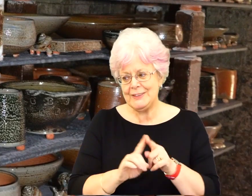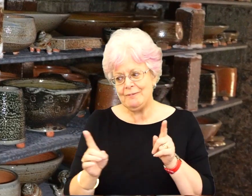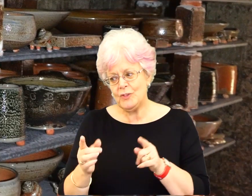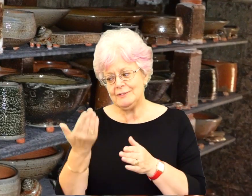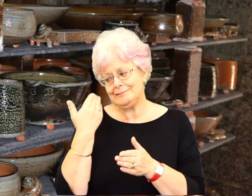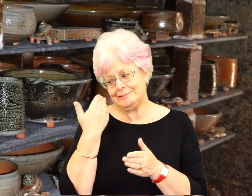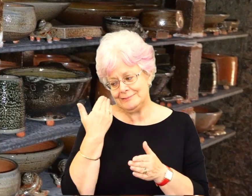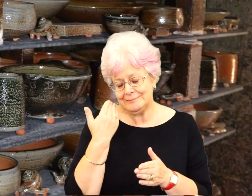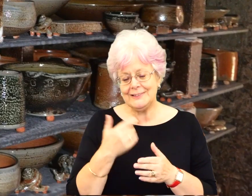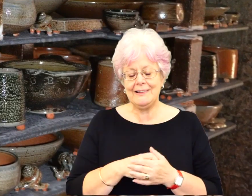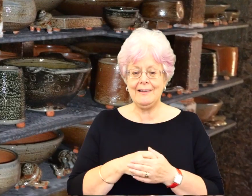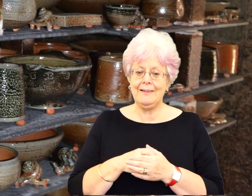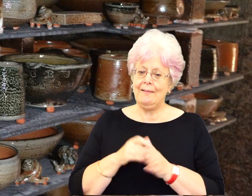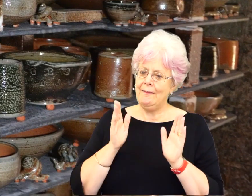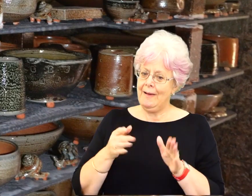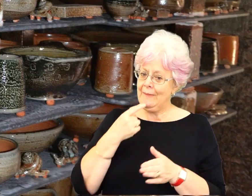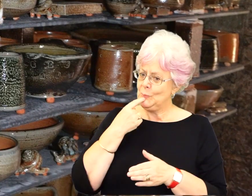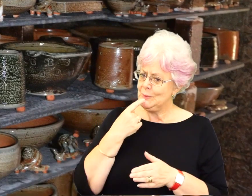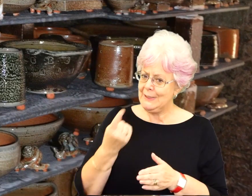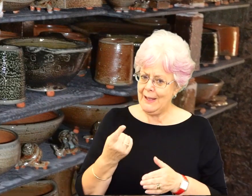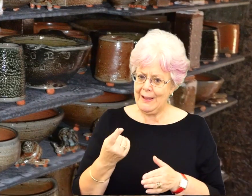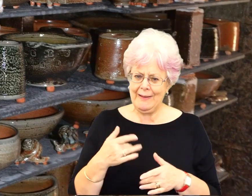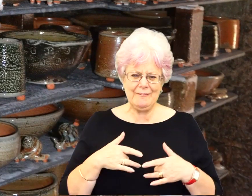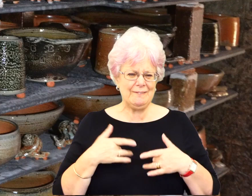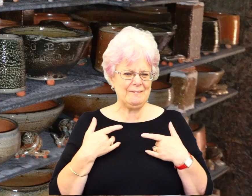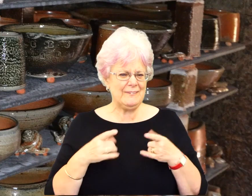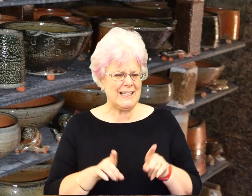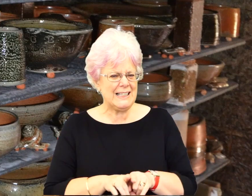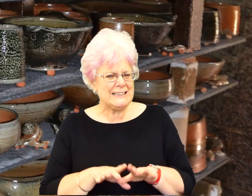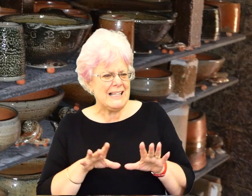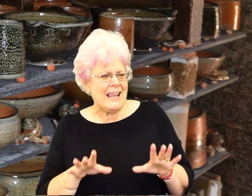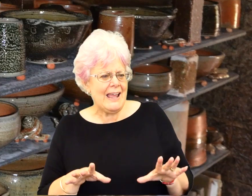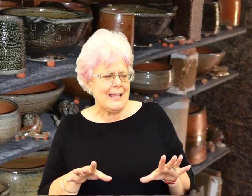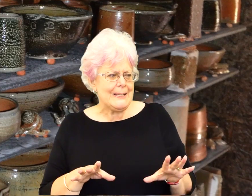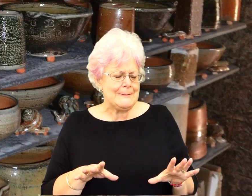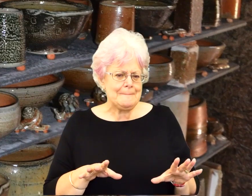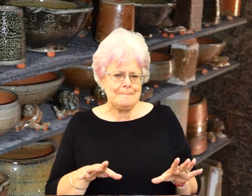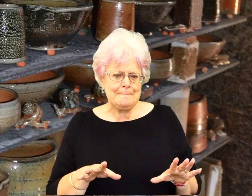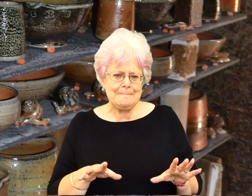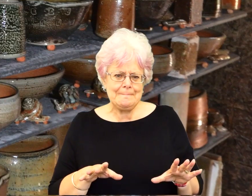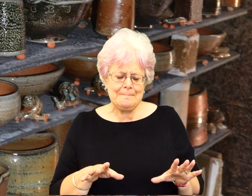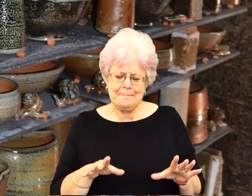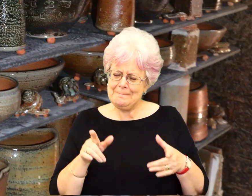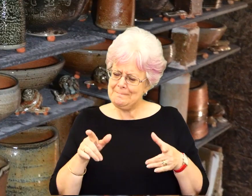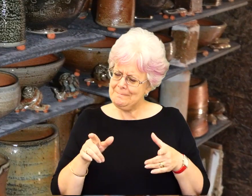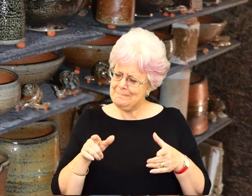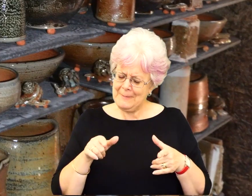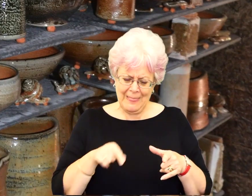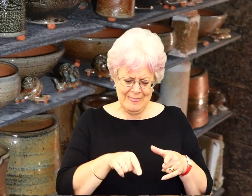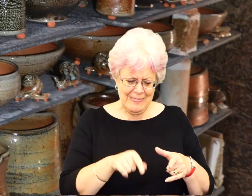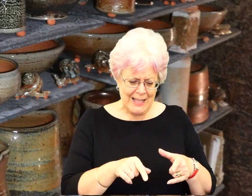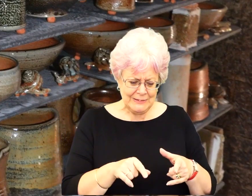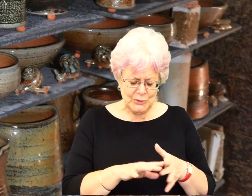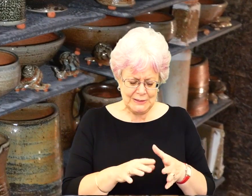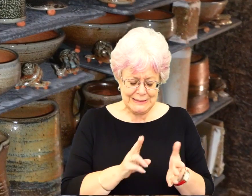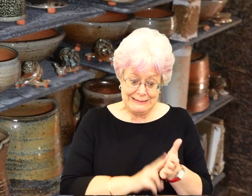earlier, I have to say, and this is not, but it seemed as if the form sort of grew out of you, I have